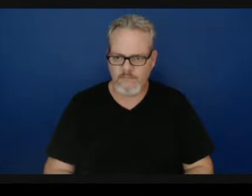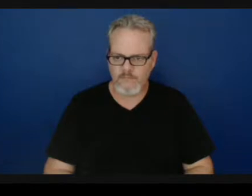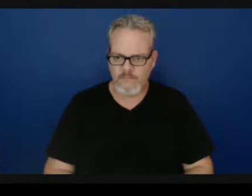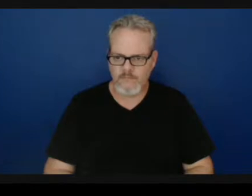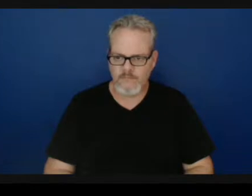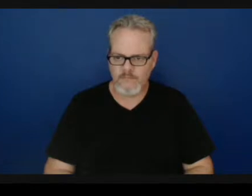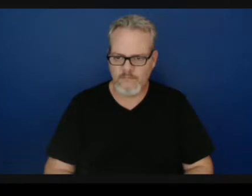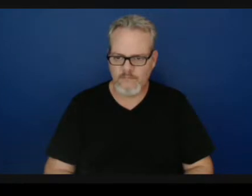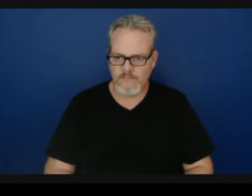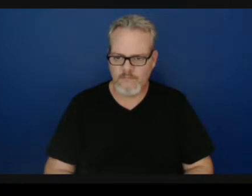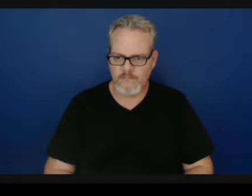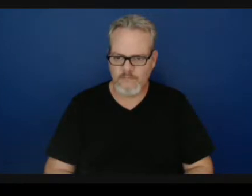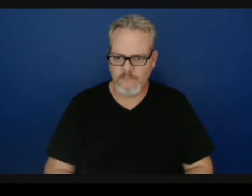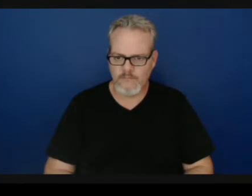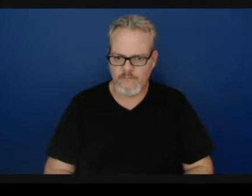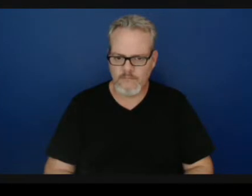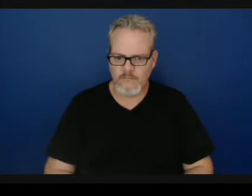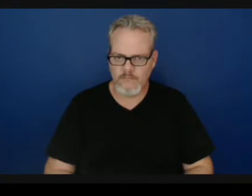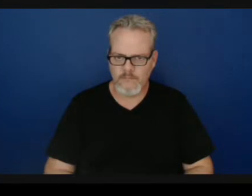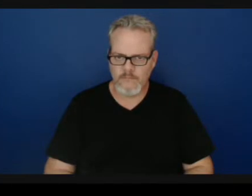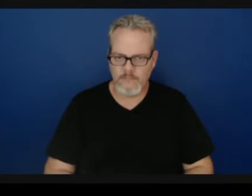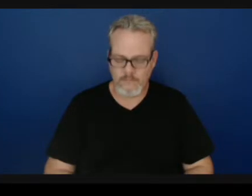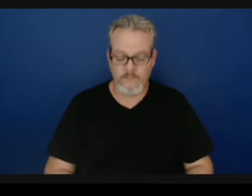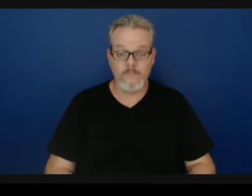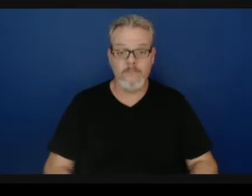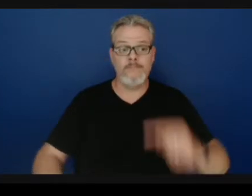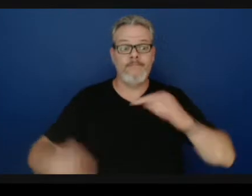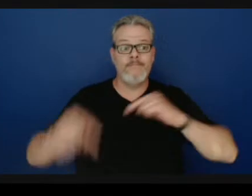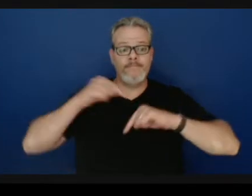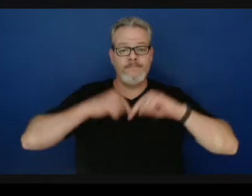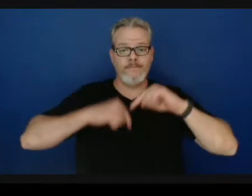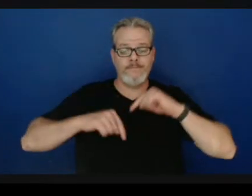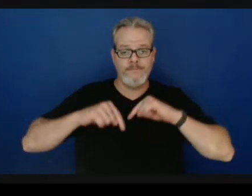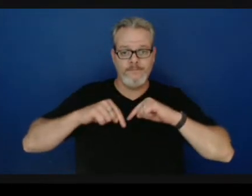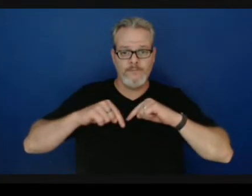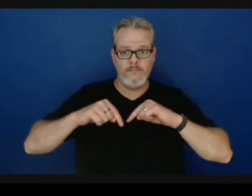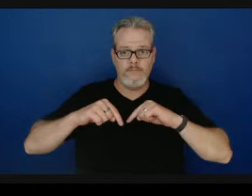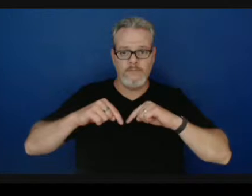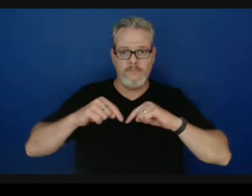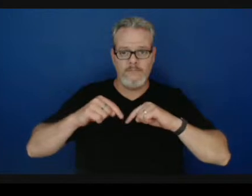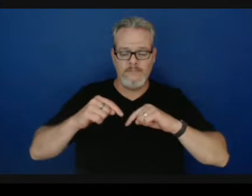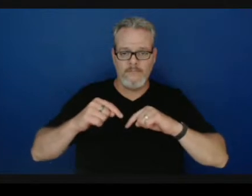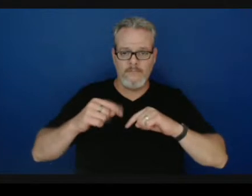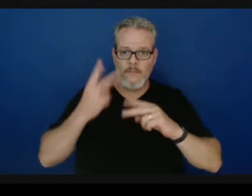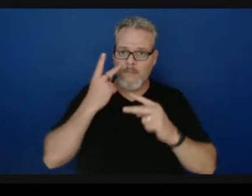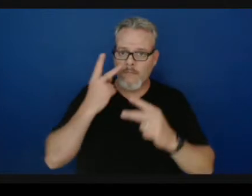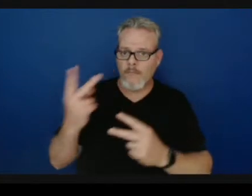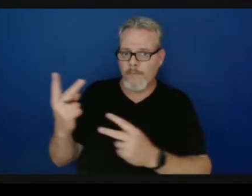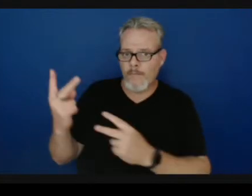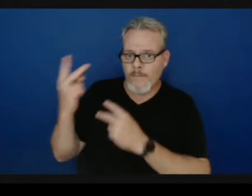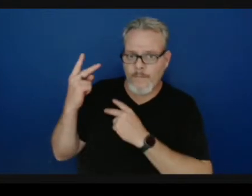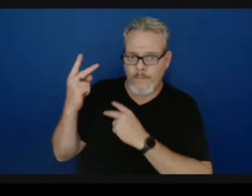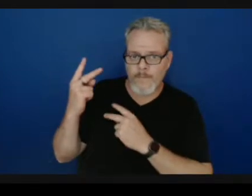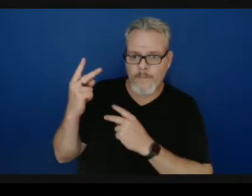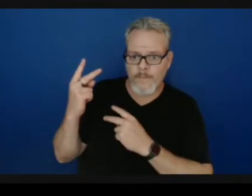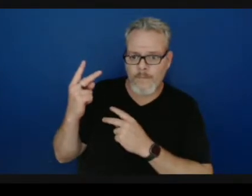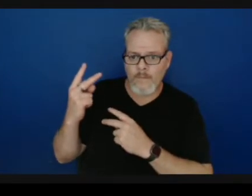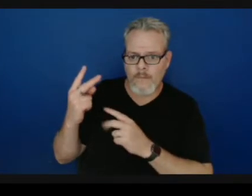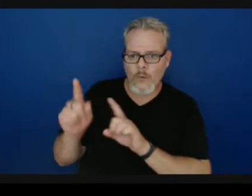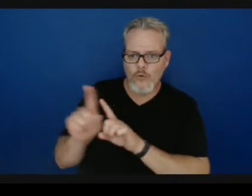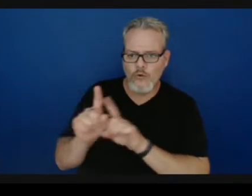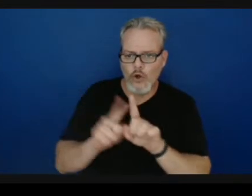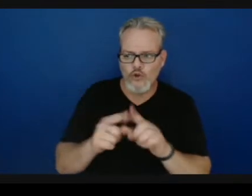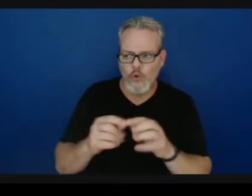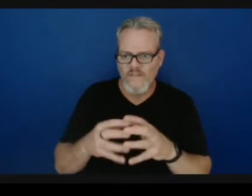And then going back to before that, just to continue this story, going back in time prior to that eruption, there was also inflation in that same